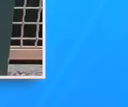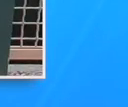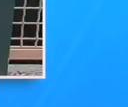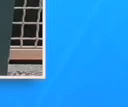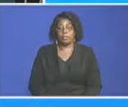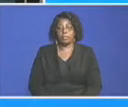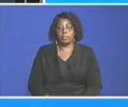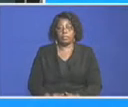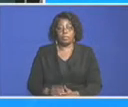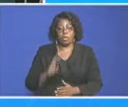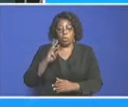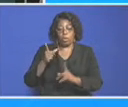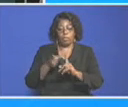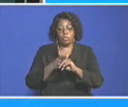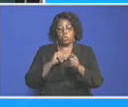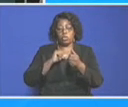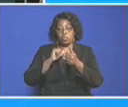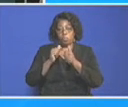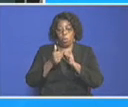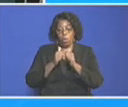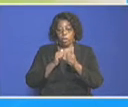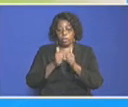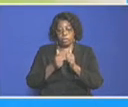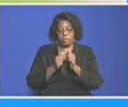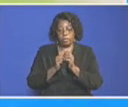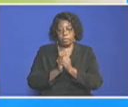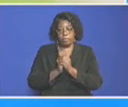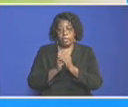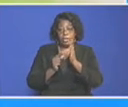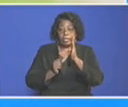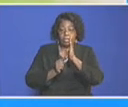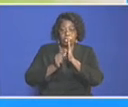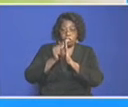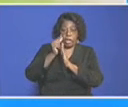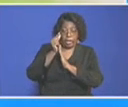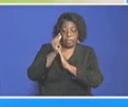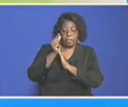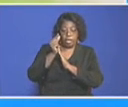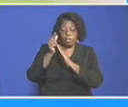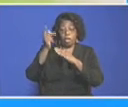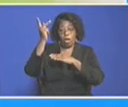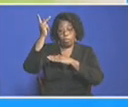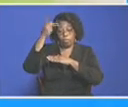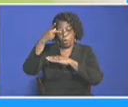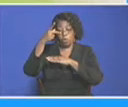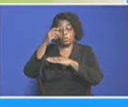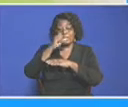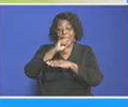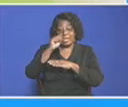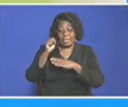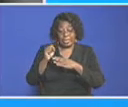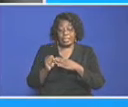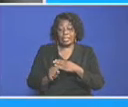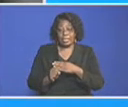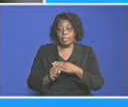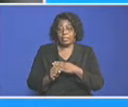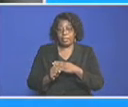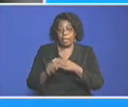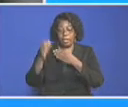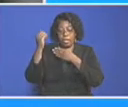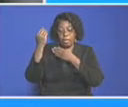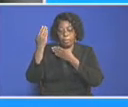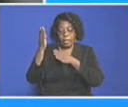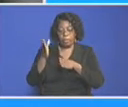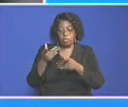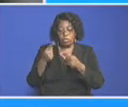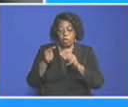Welcome to sports. Well, the San Francisco Giants hoping to make a deep postseason run and a Bahamian an integral part of trying to make